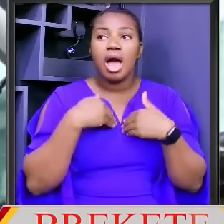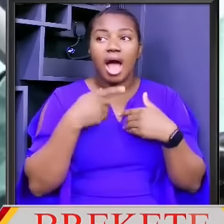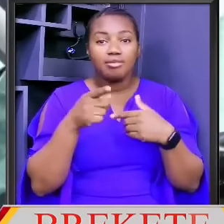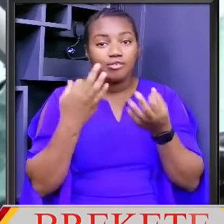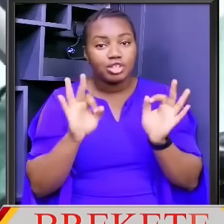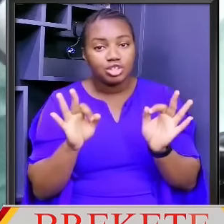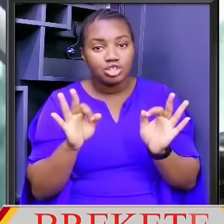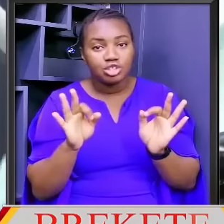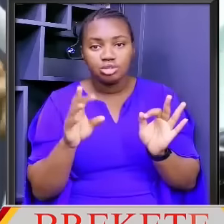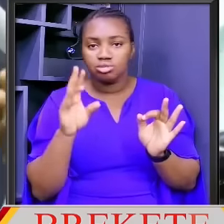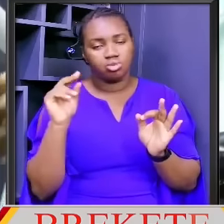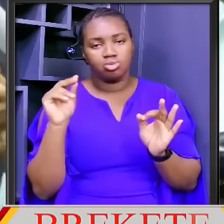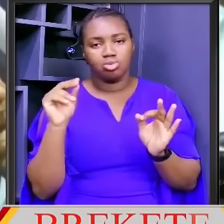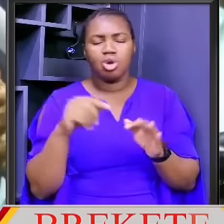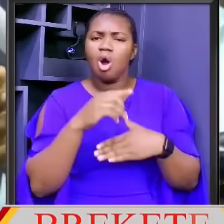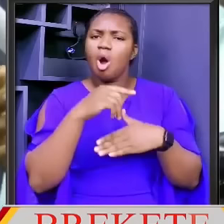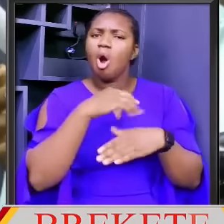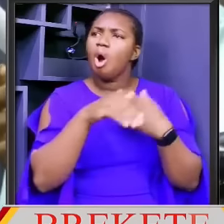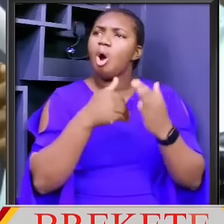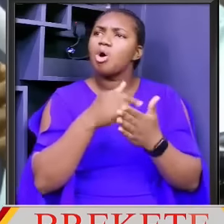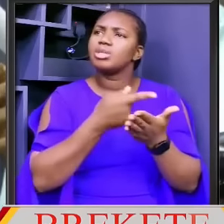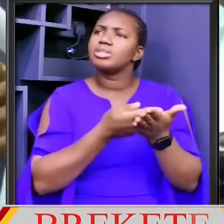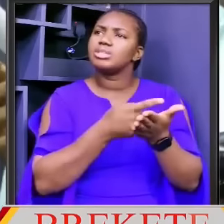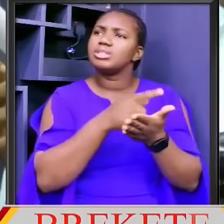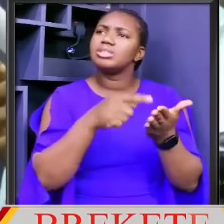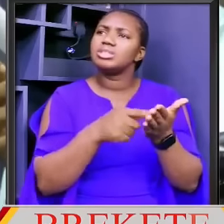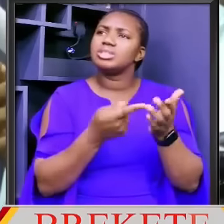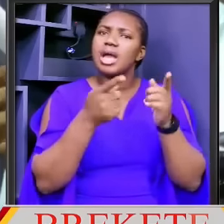school I do all this thing happen which year